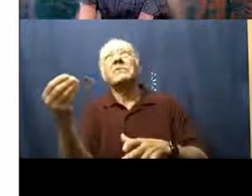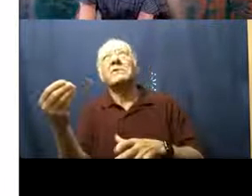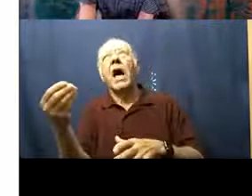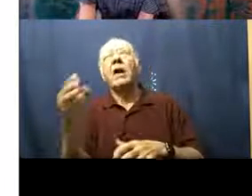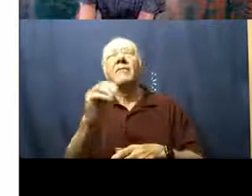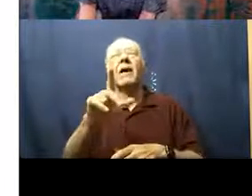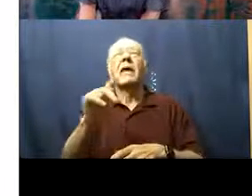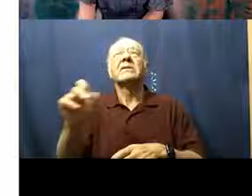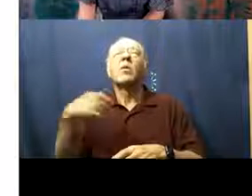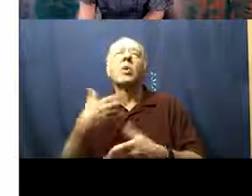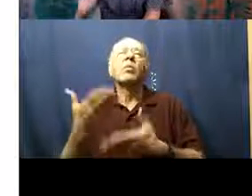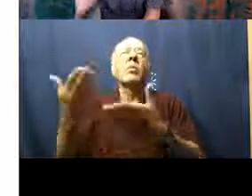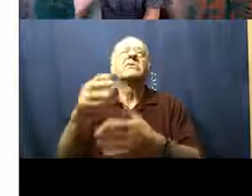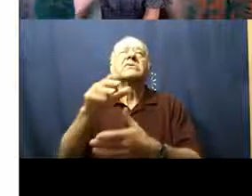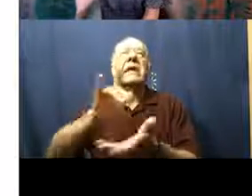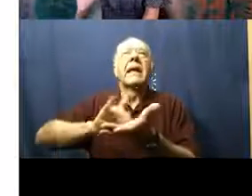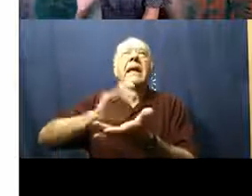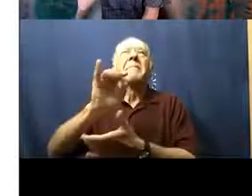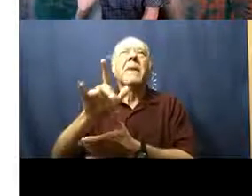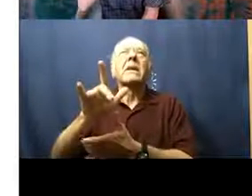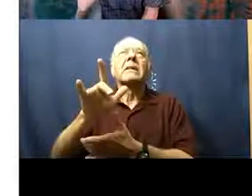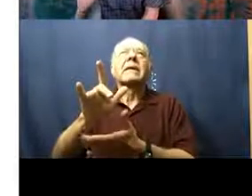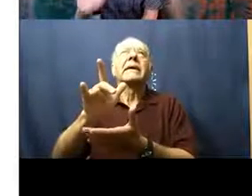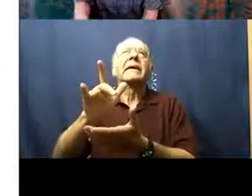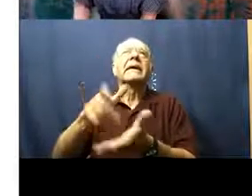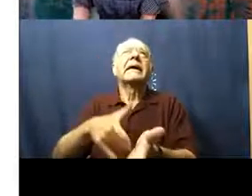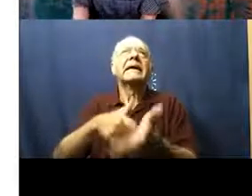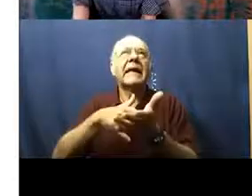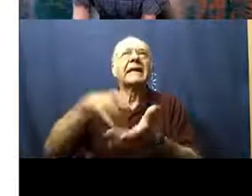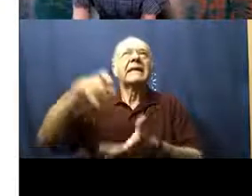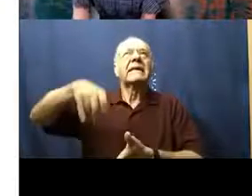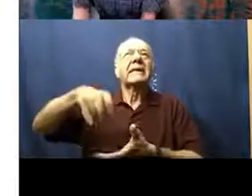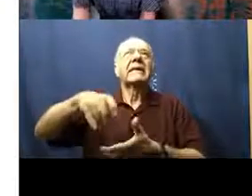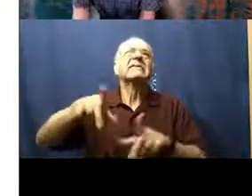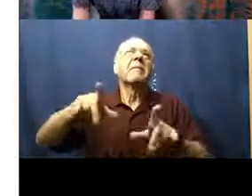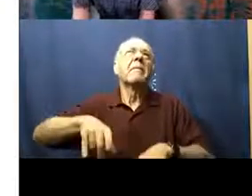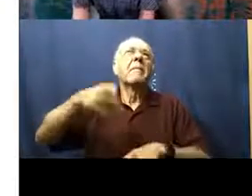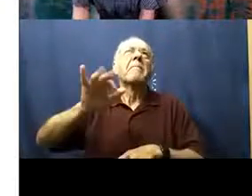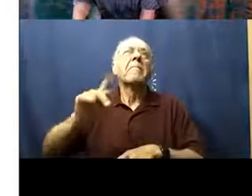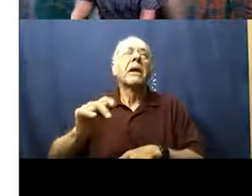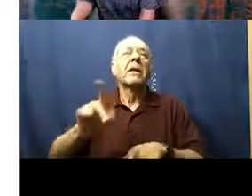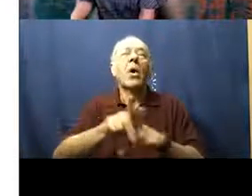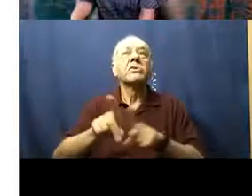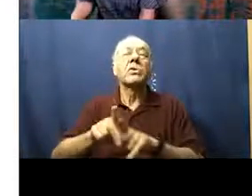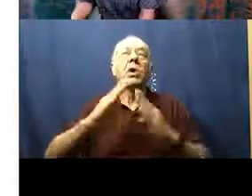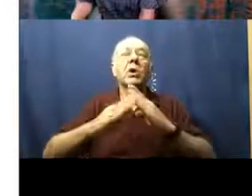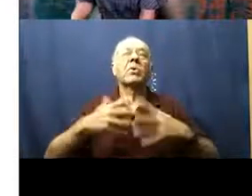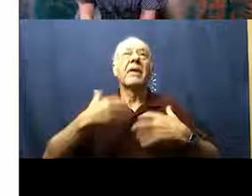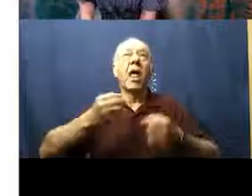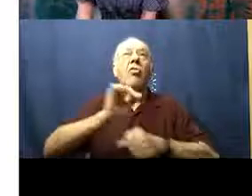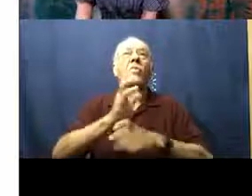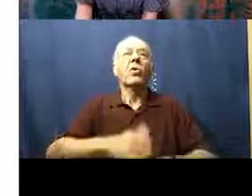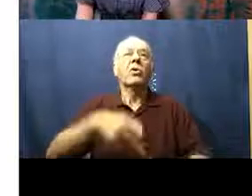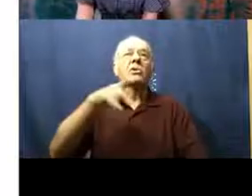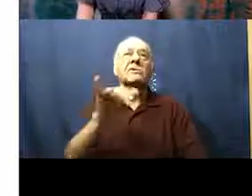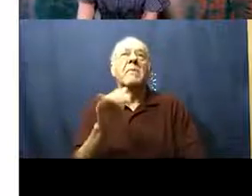We're proposing a medically indicated meals pilot and a community health workers pilot as well. You